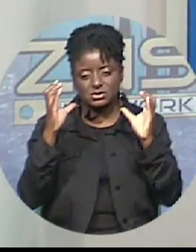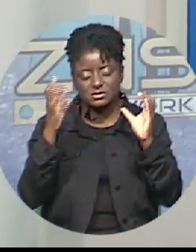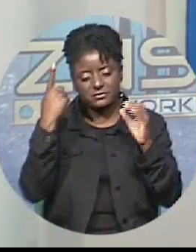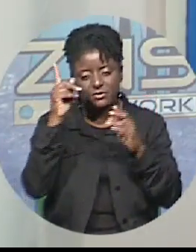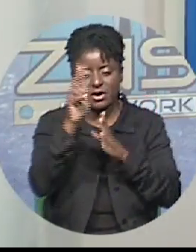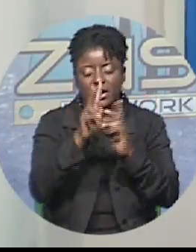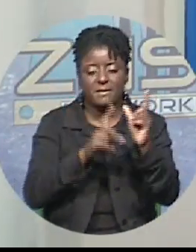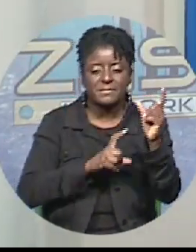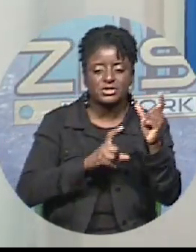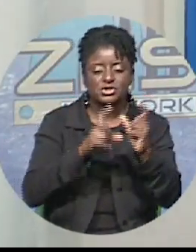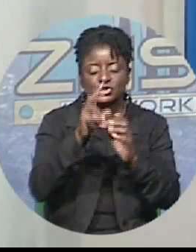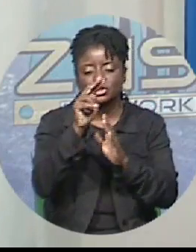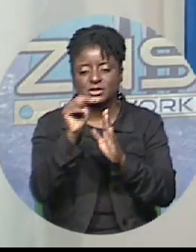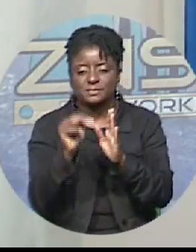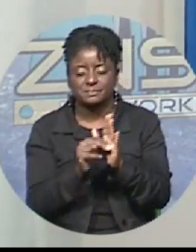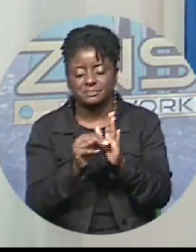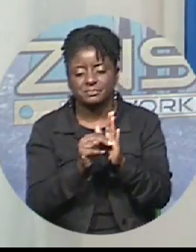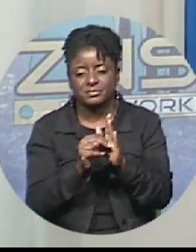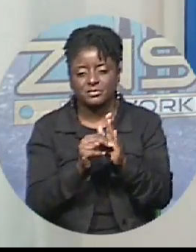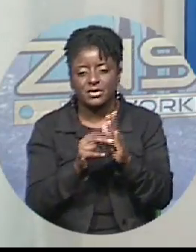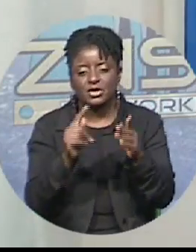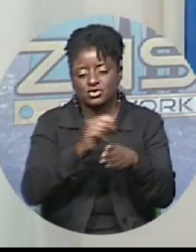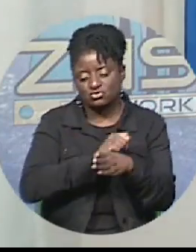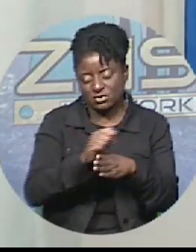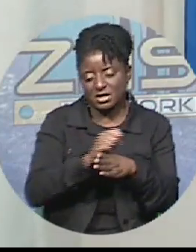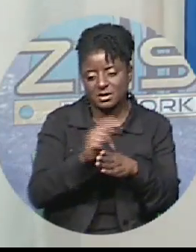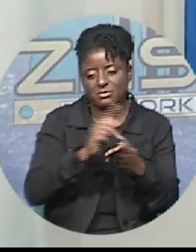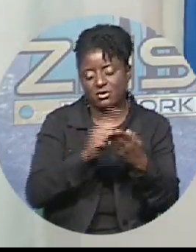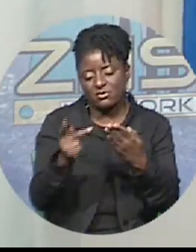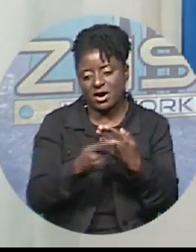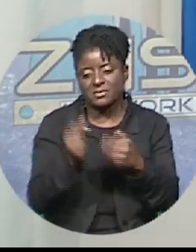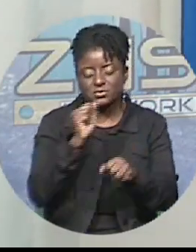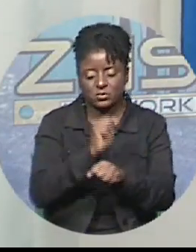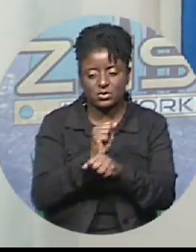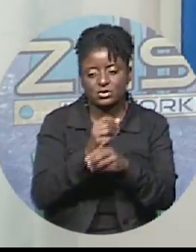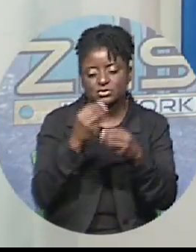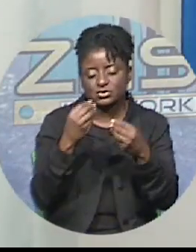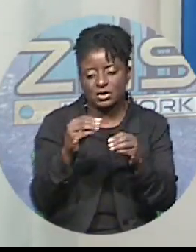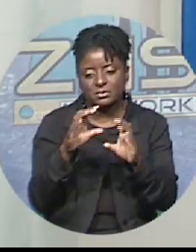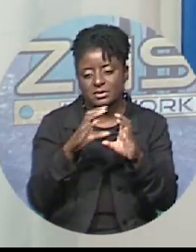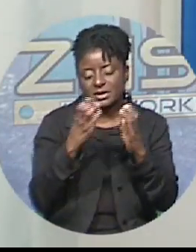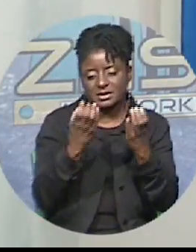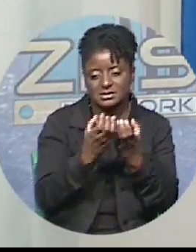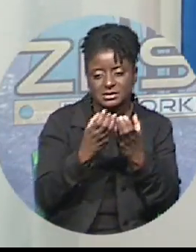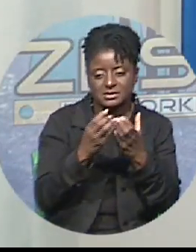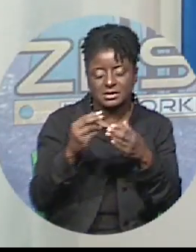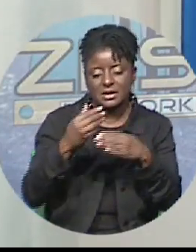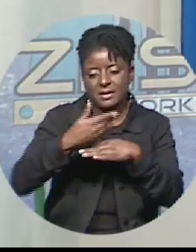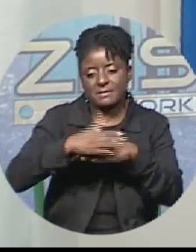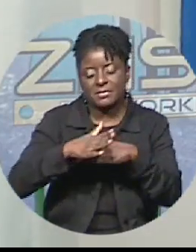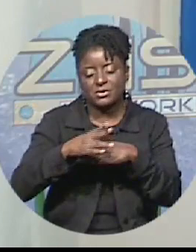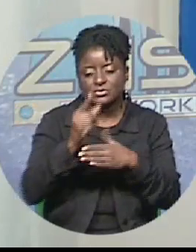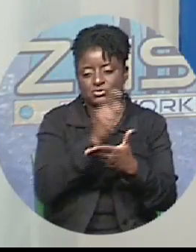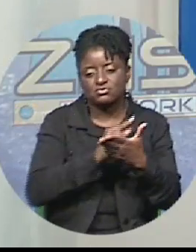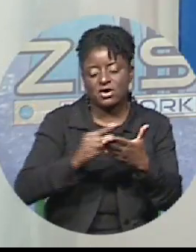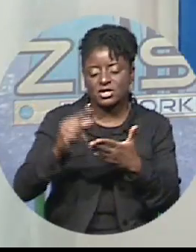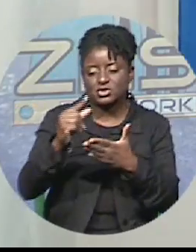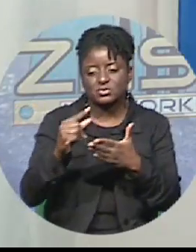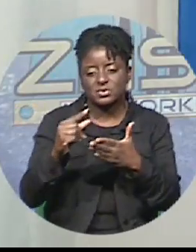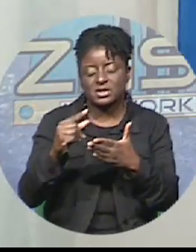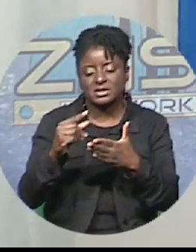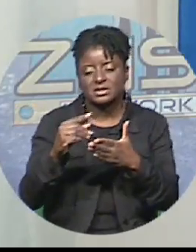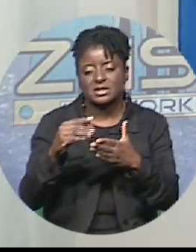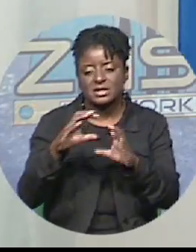programs and/or competition, technical exchanges, workshop, courses, postgraduate programs, seminars, management